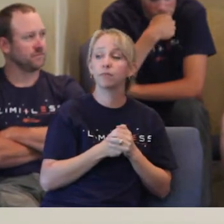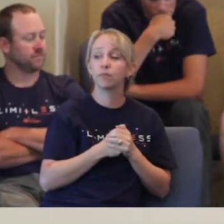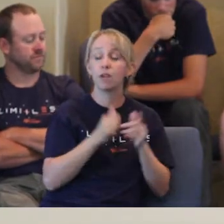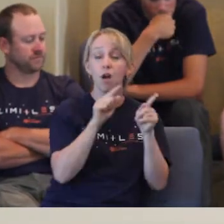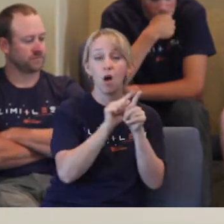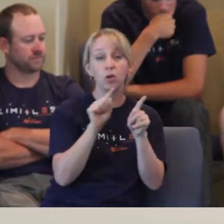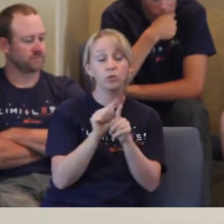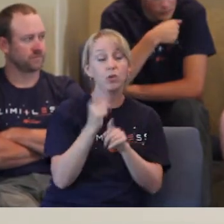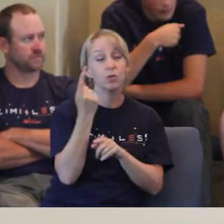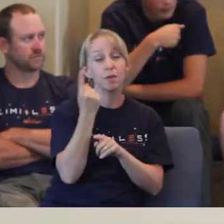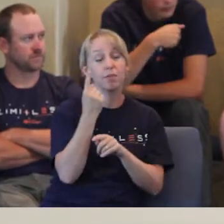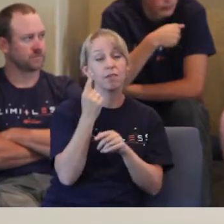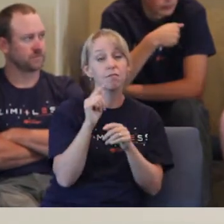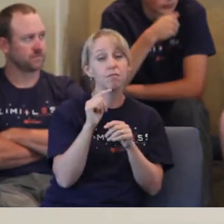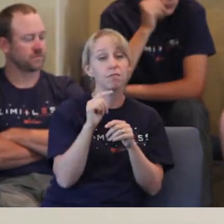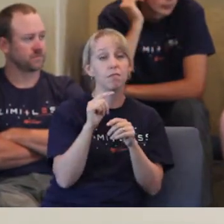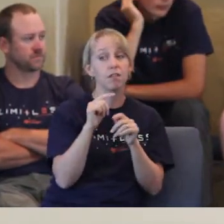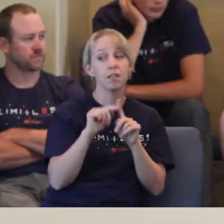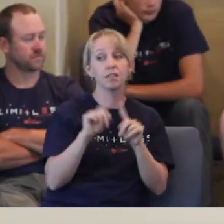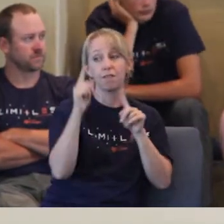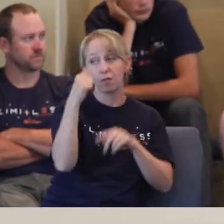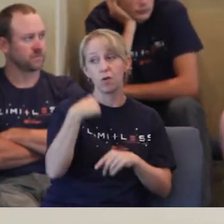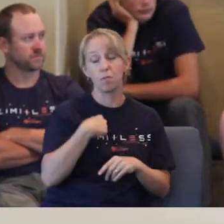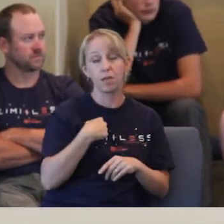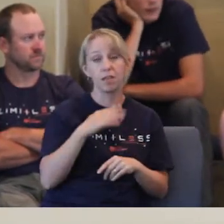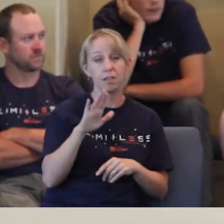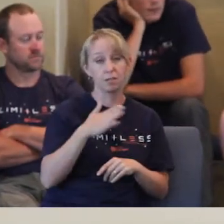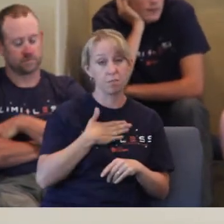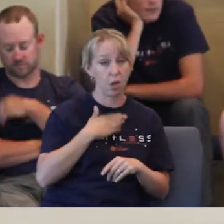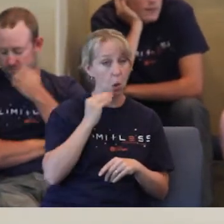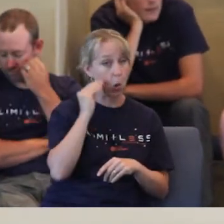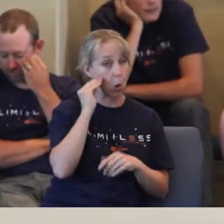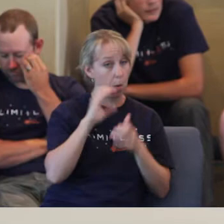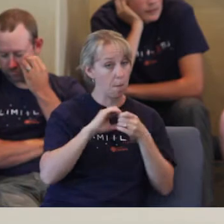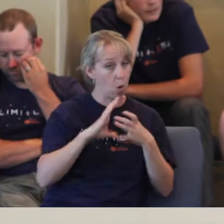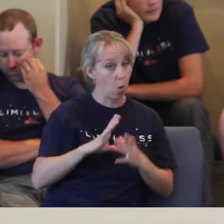about. And also another thing